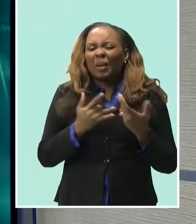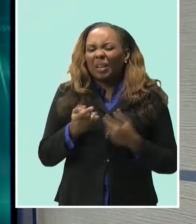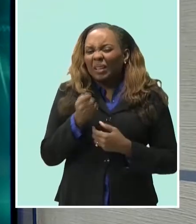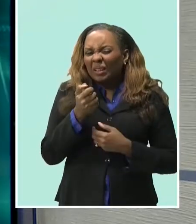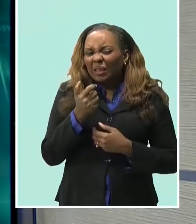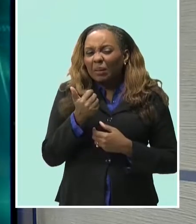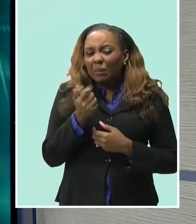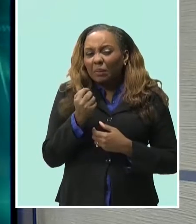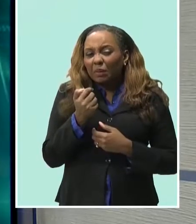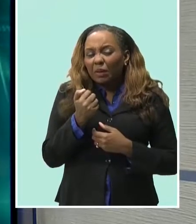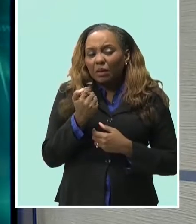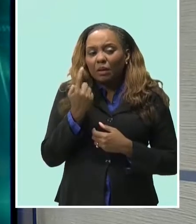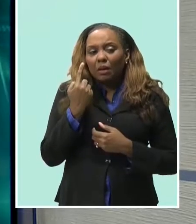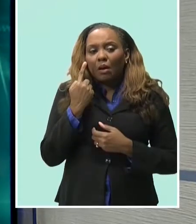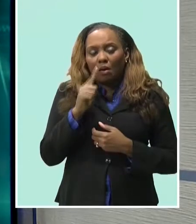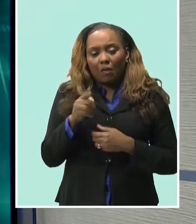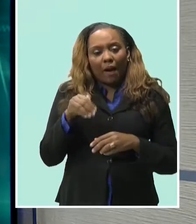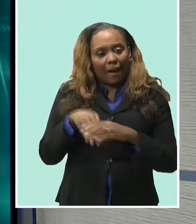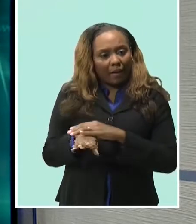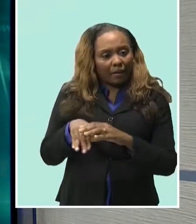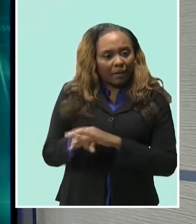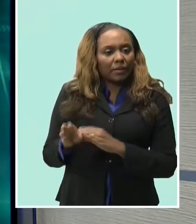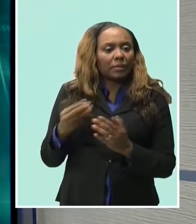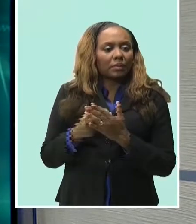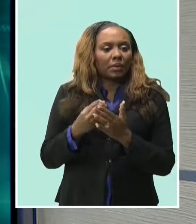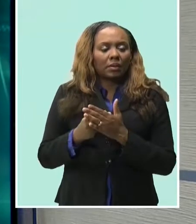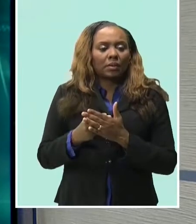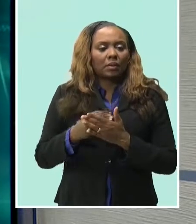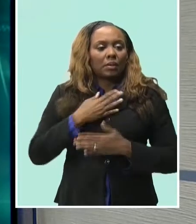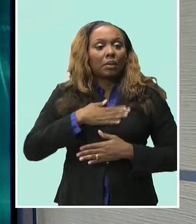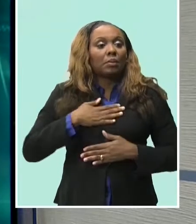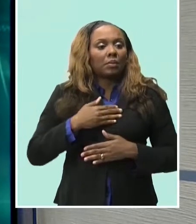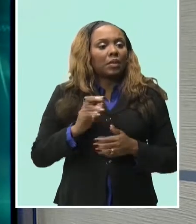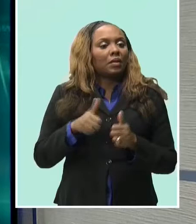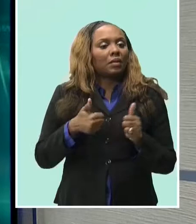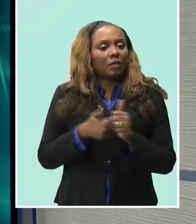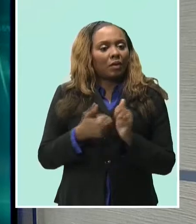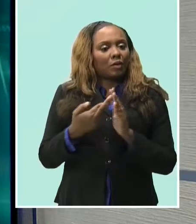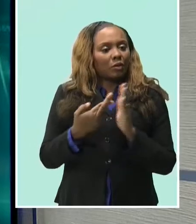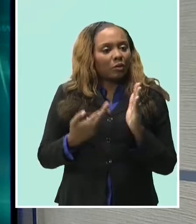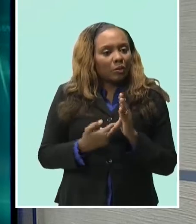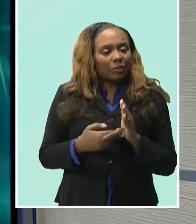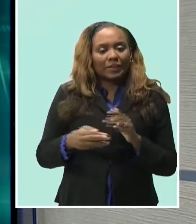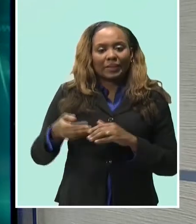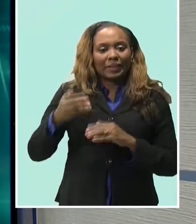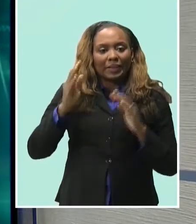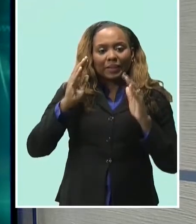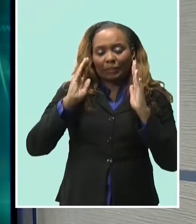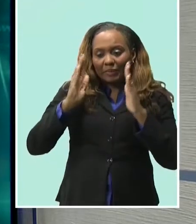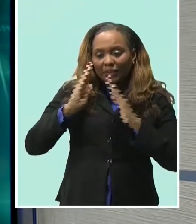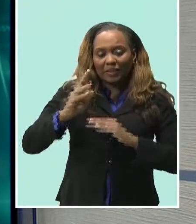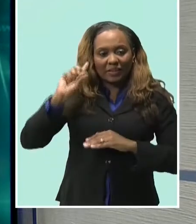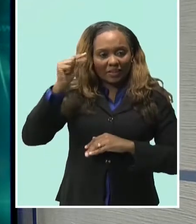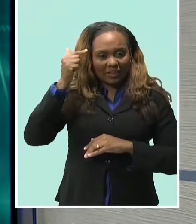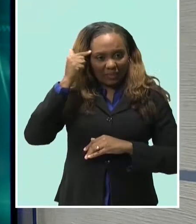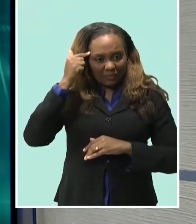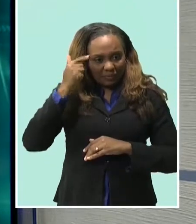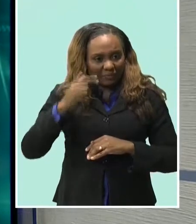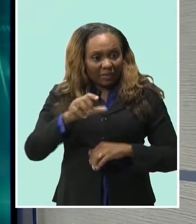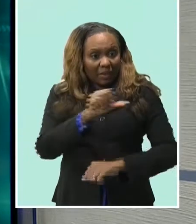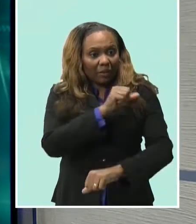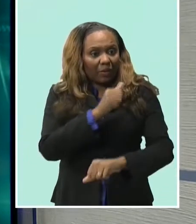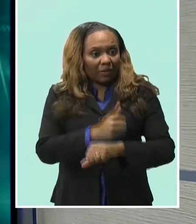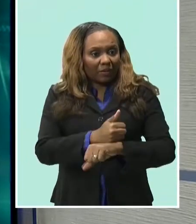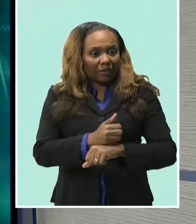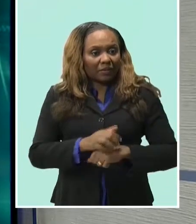their patience and urges them to continue to follow the guidelines of health officials and the government. Once local